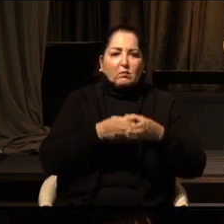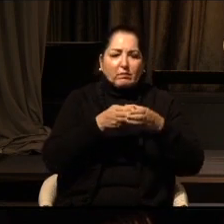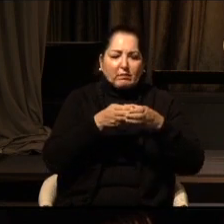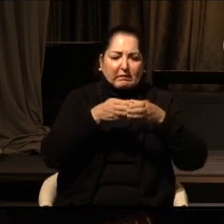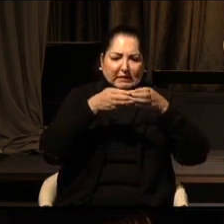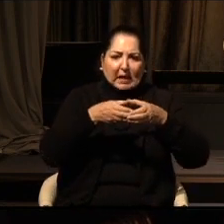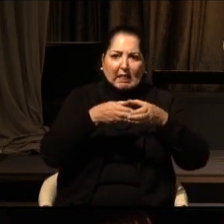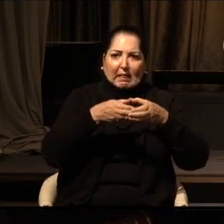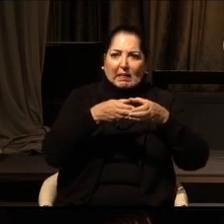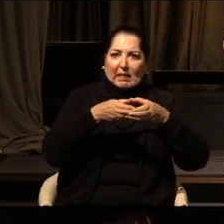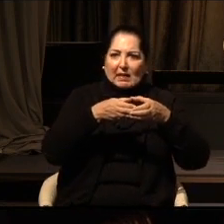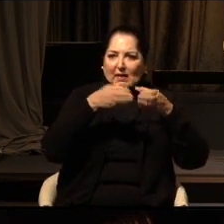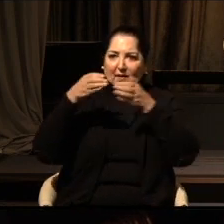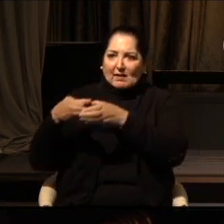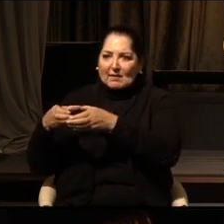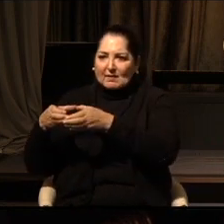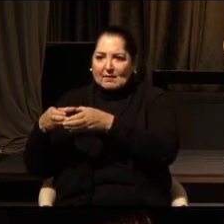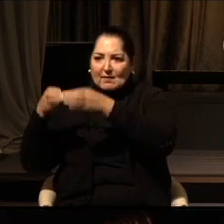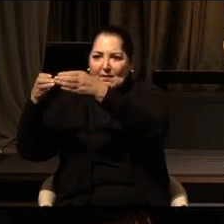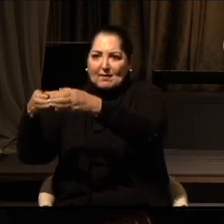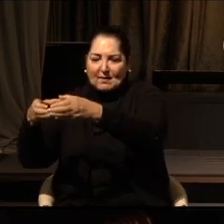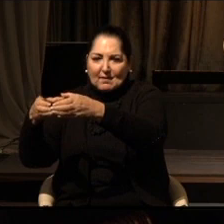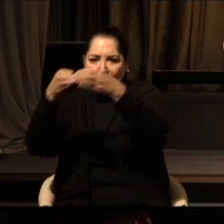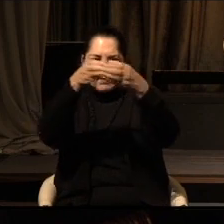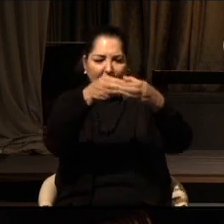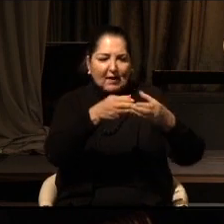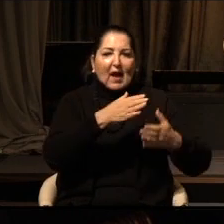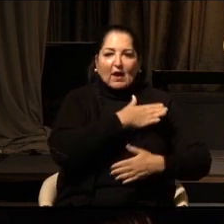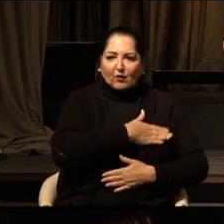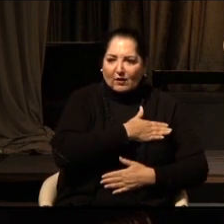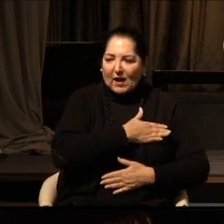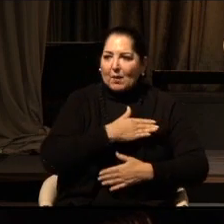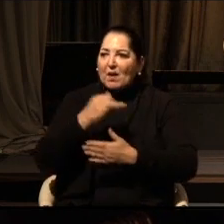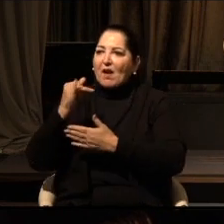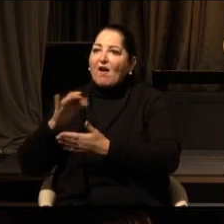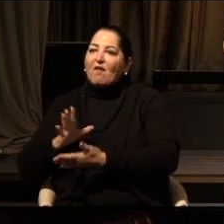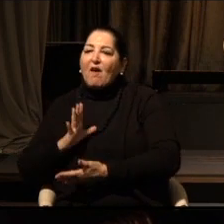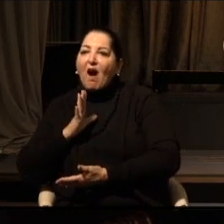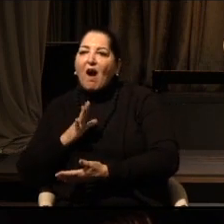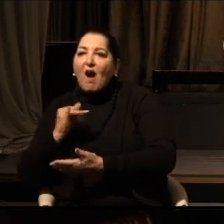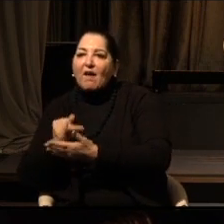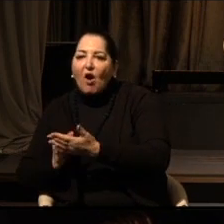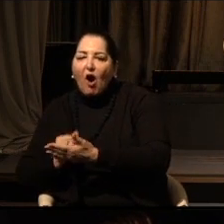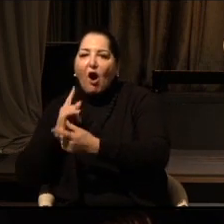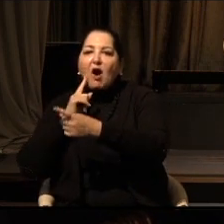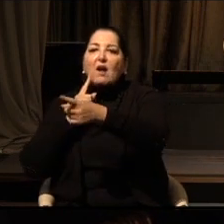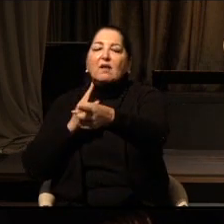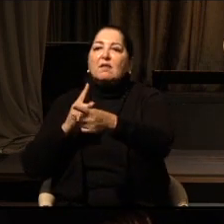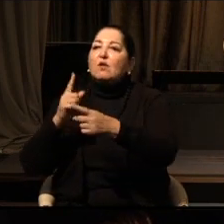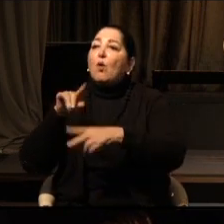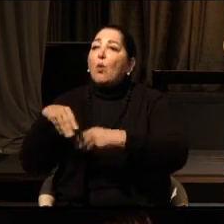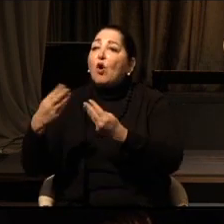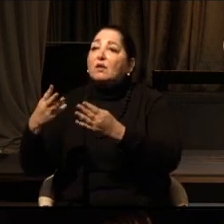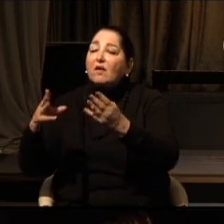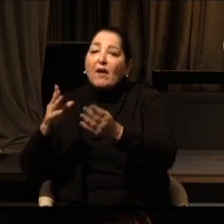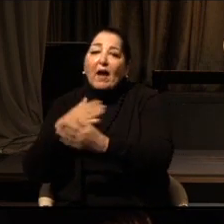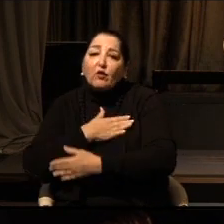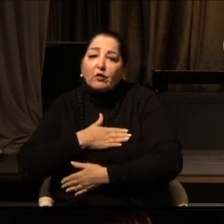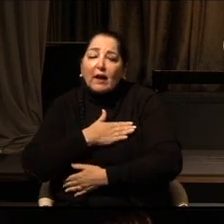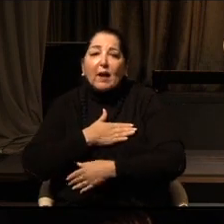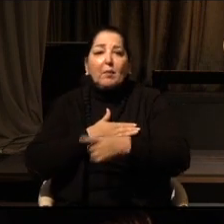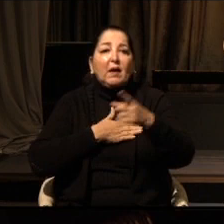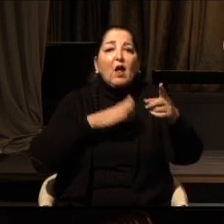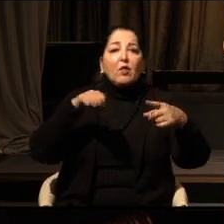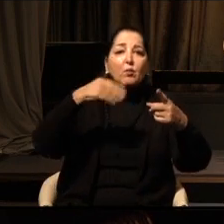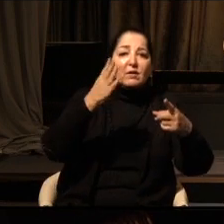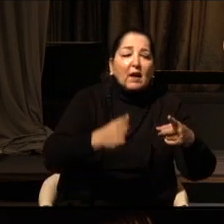entertainment versus fine arts, performing arts centers versus commercial promoters, not to mention the needs of different mediums,